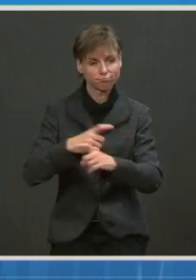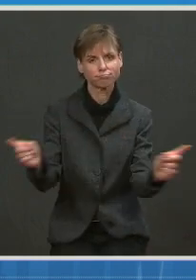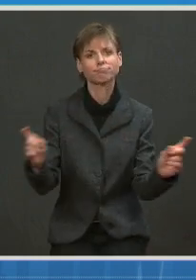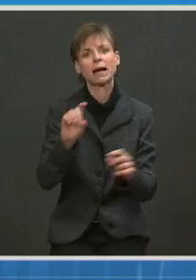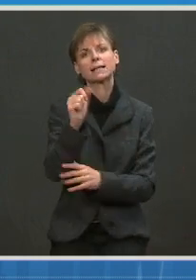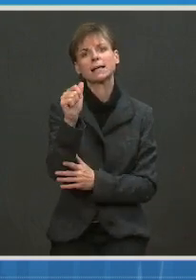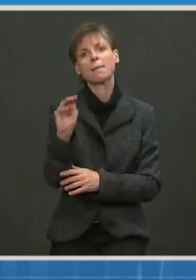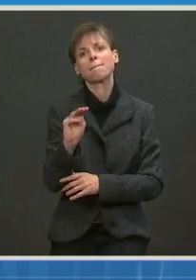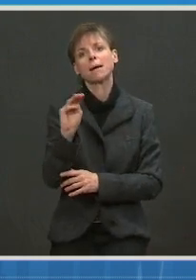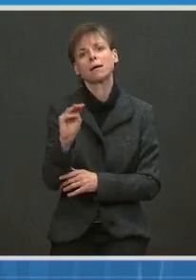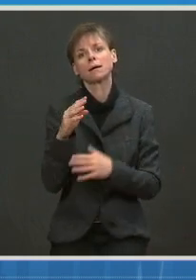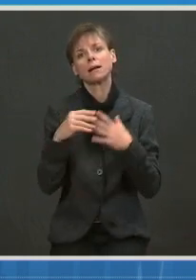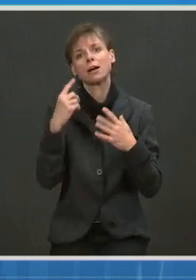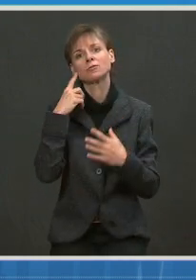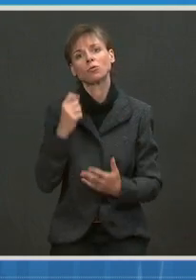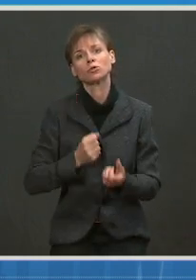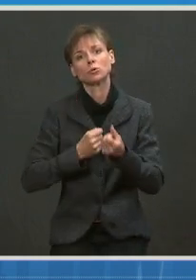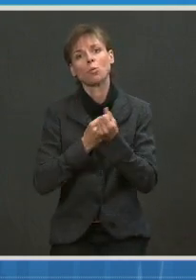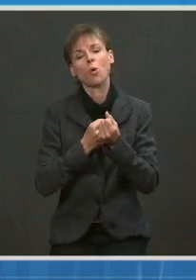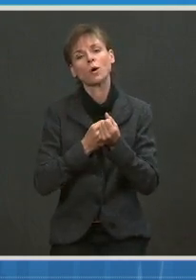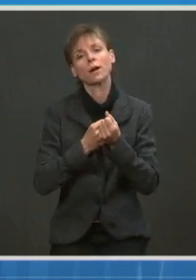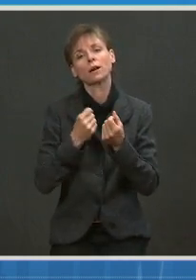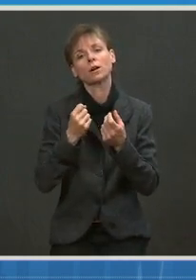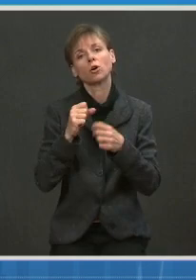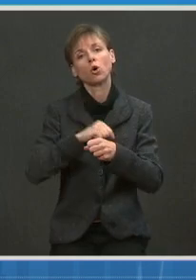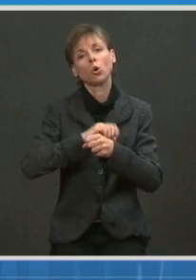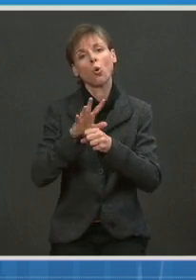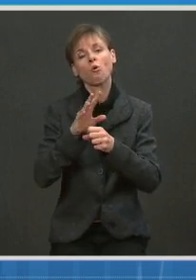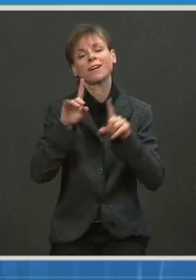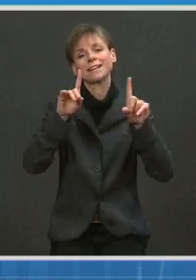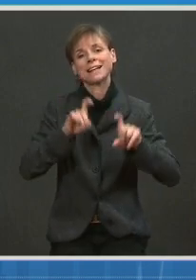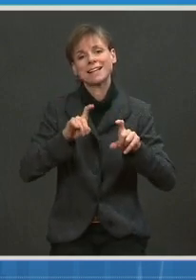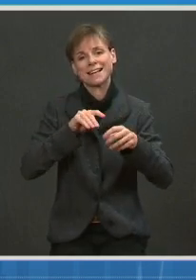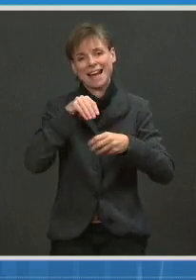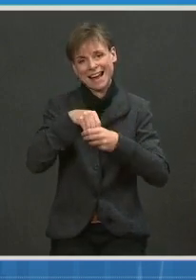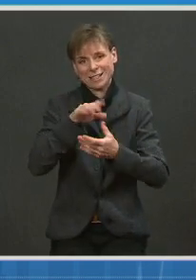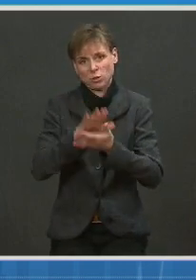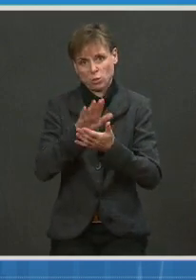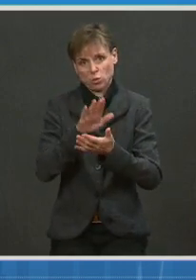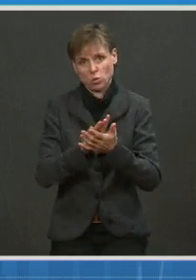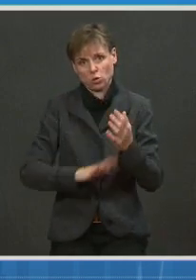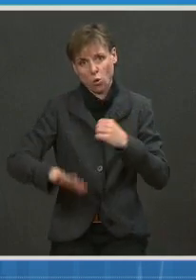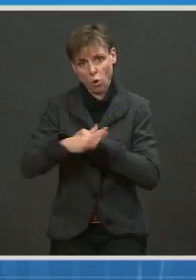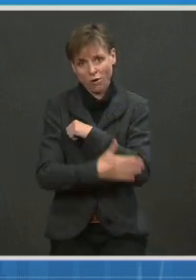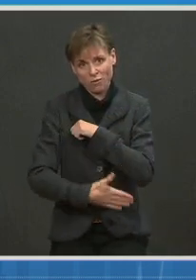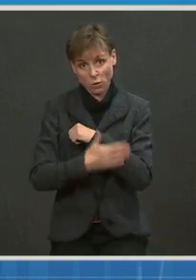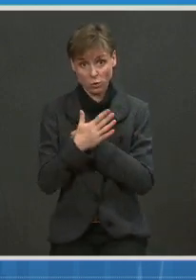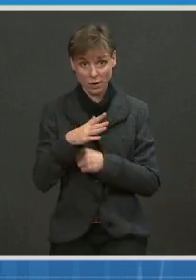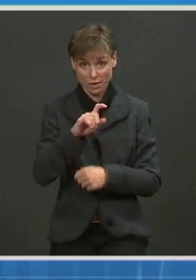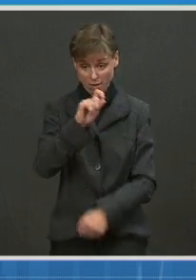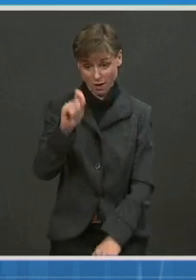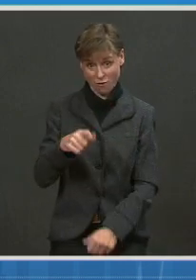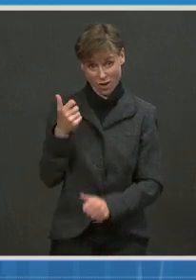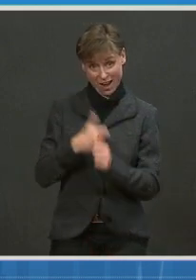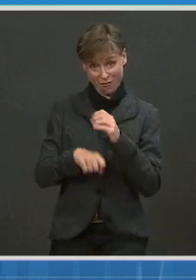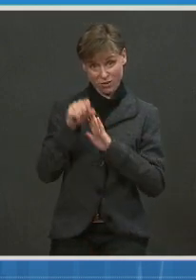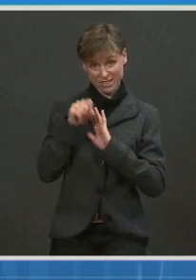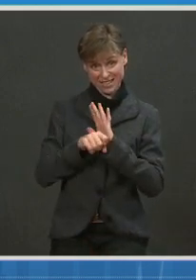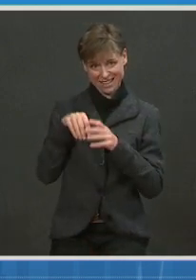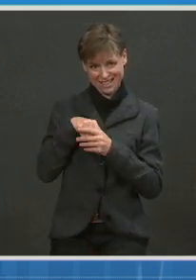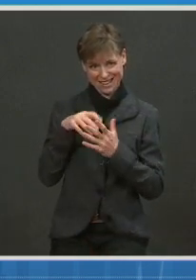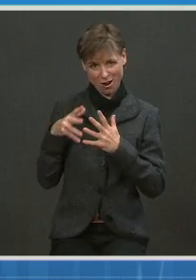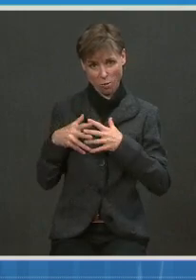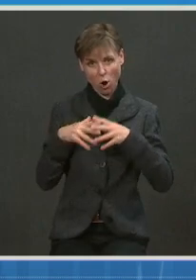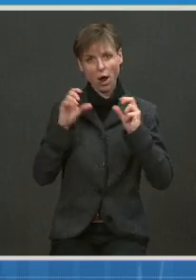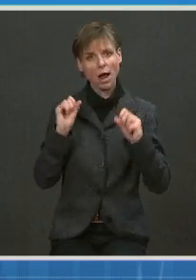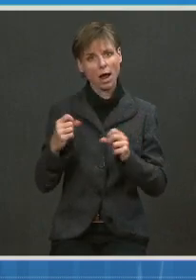COVID-19 testing in schools across our country. With this funding for testing, every state in America will have access to millions of dollars to set